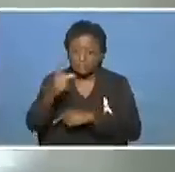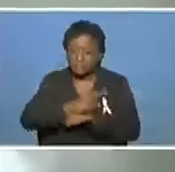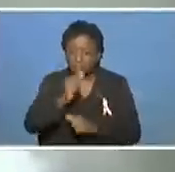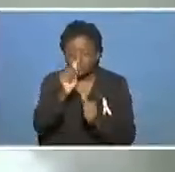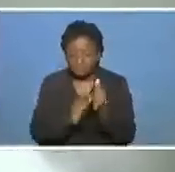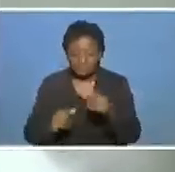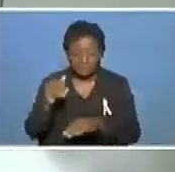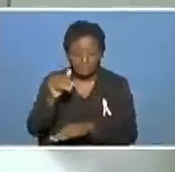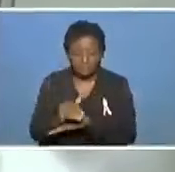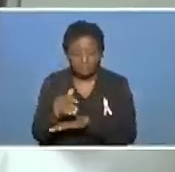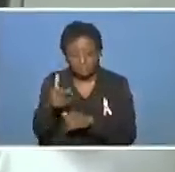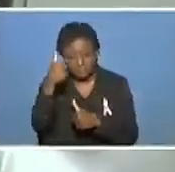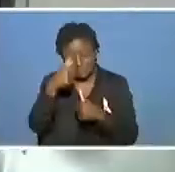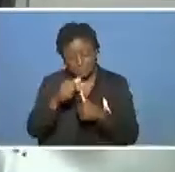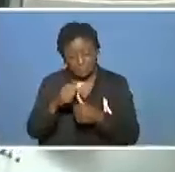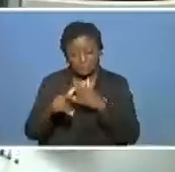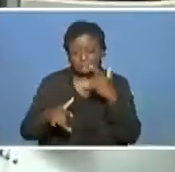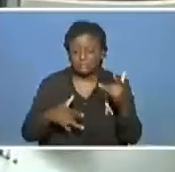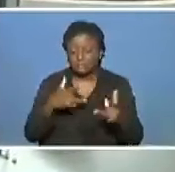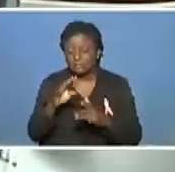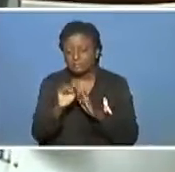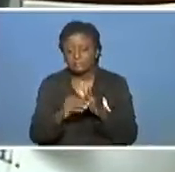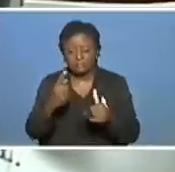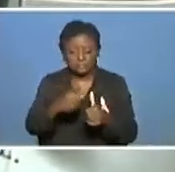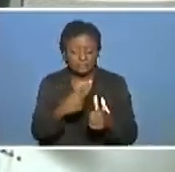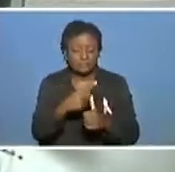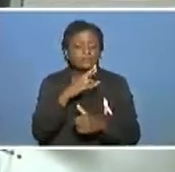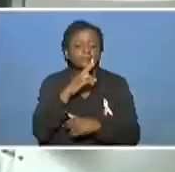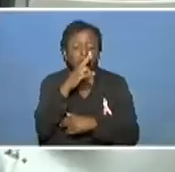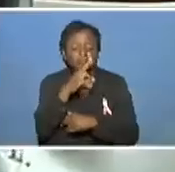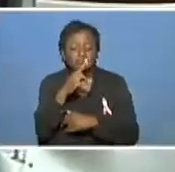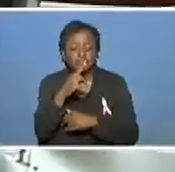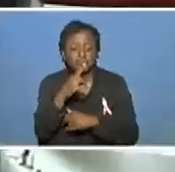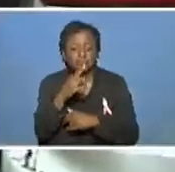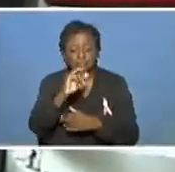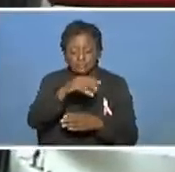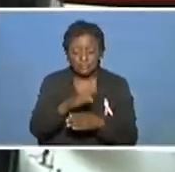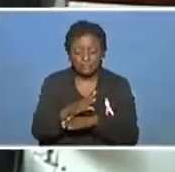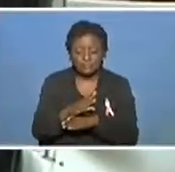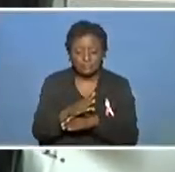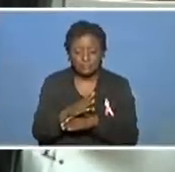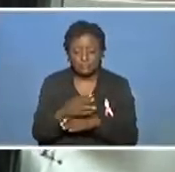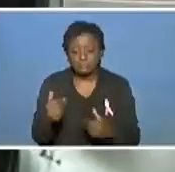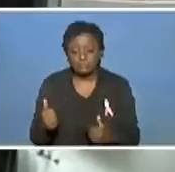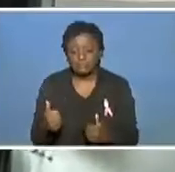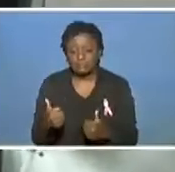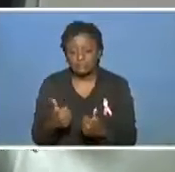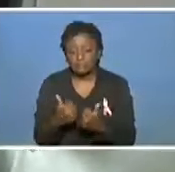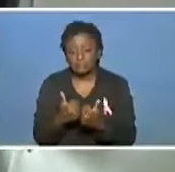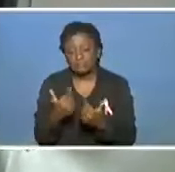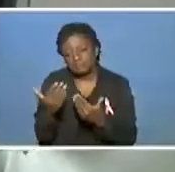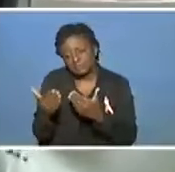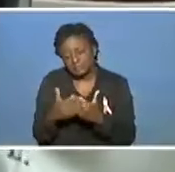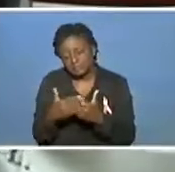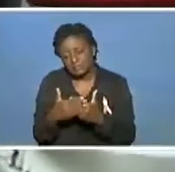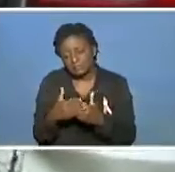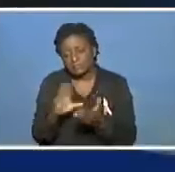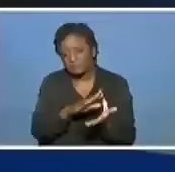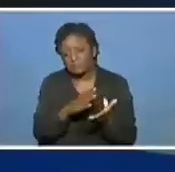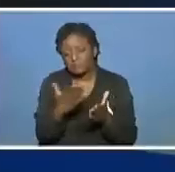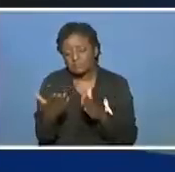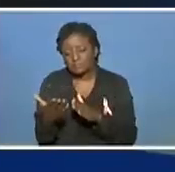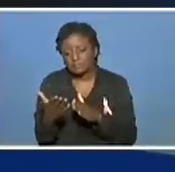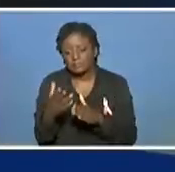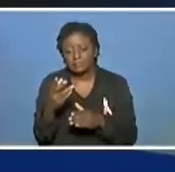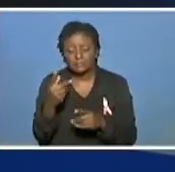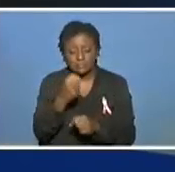the excitement from his first real assignment, an accident that nearly proved fatal. A truck went into a lady's house,